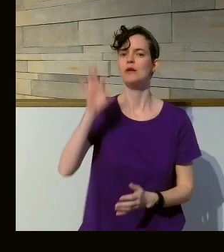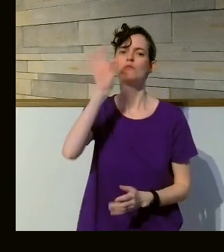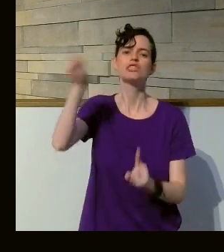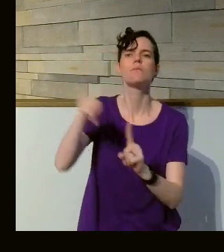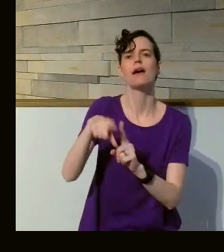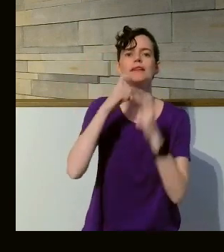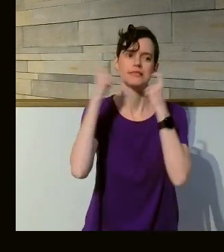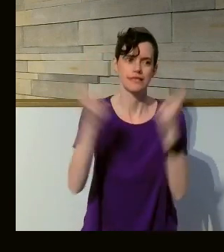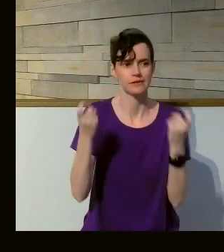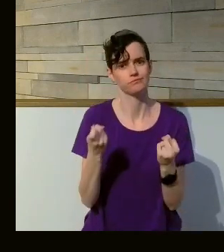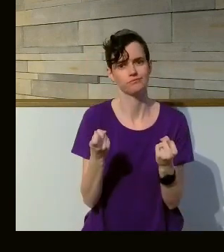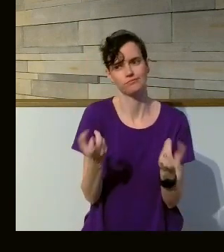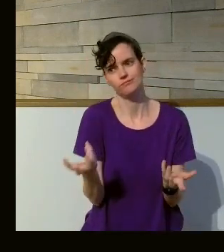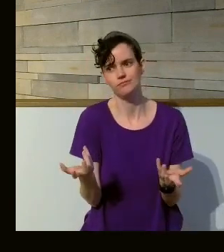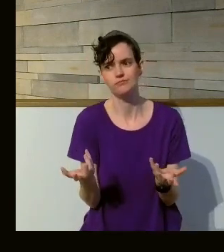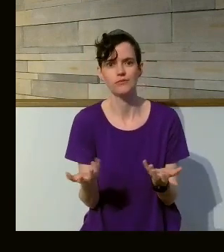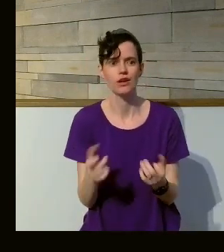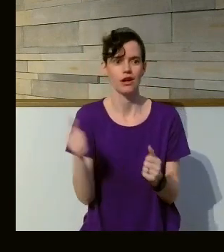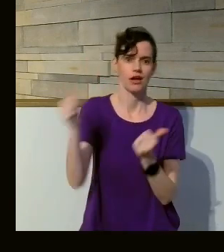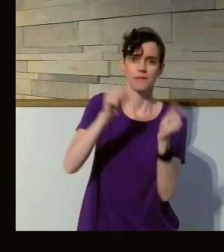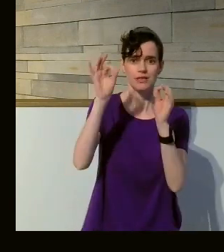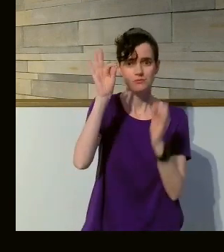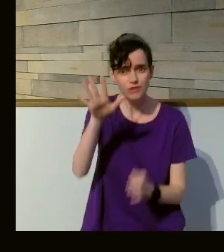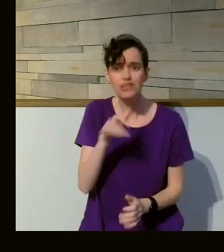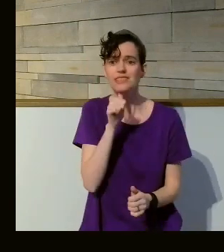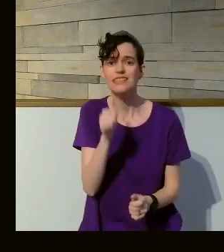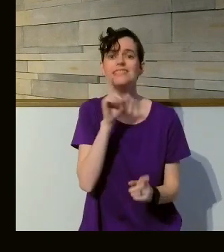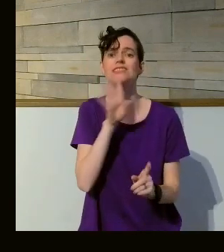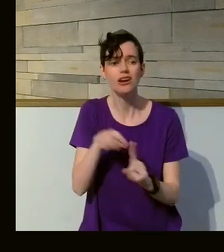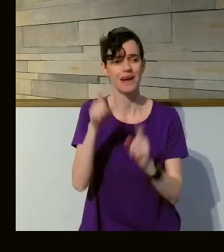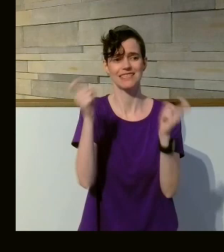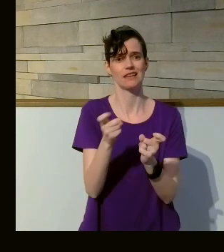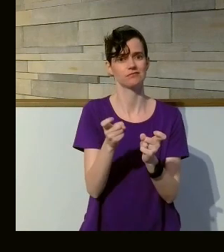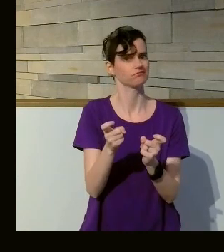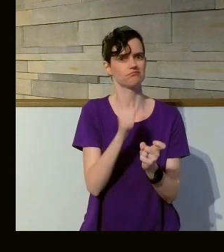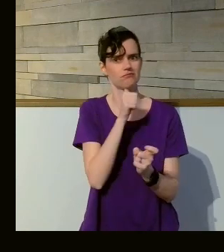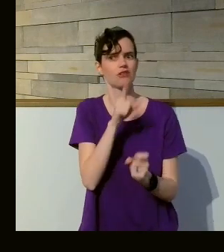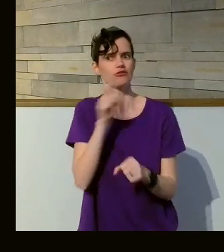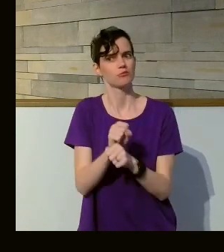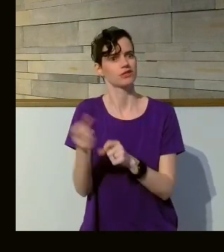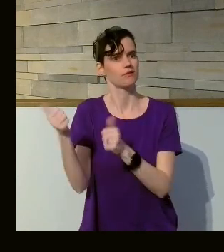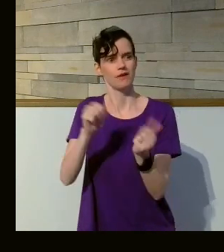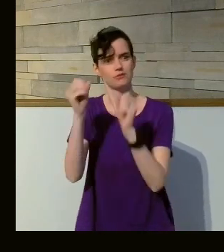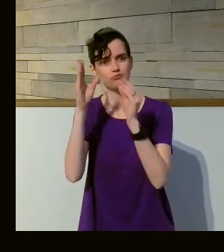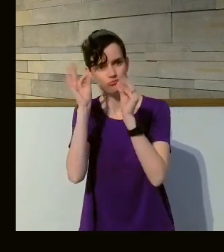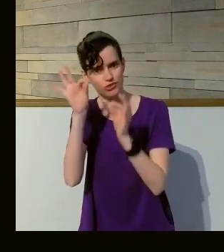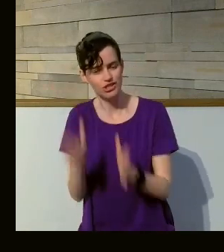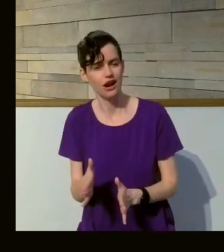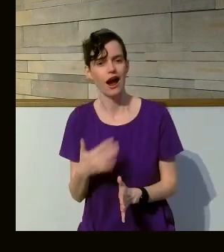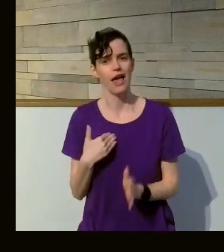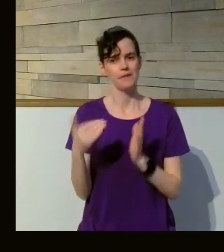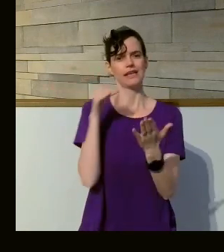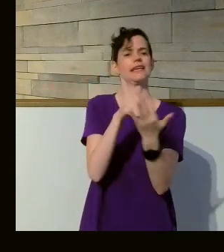about sin, right? I mean, a Baptist preacher who doesn't preach about sin, well, that's not a Baptist preacher then. And for the most part, I'm against